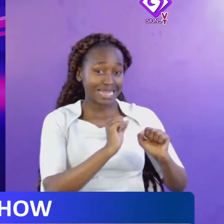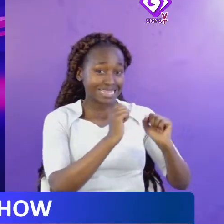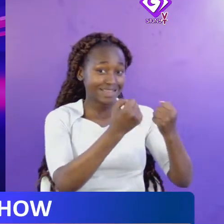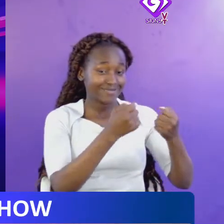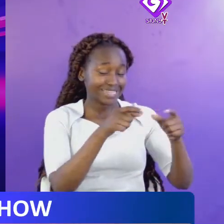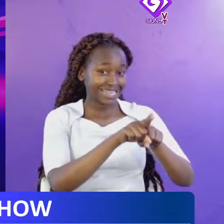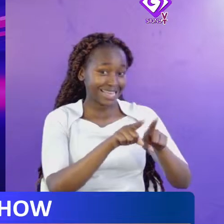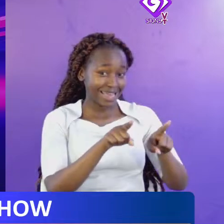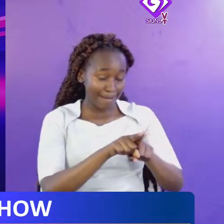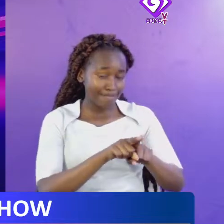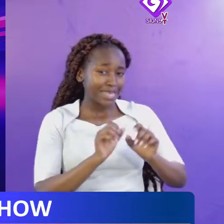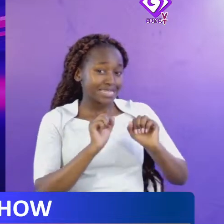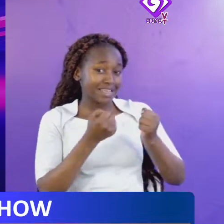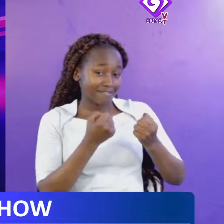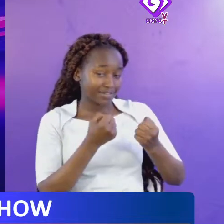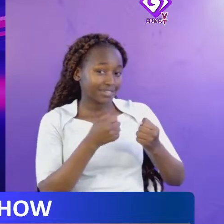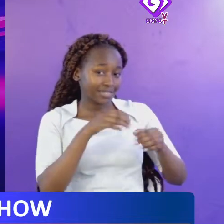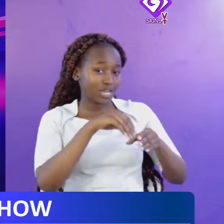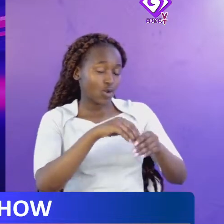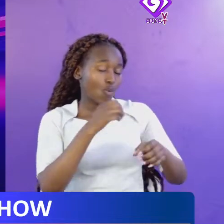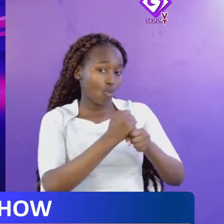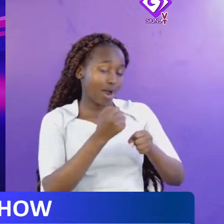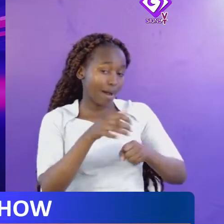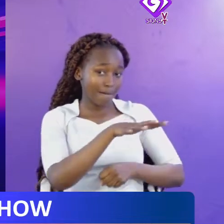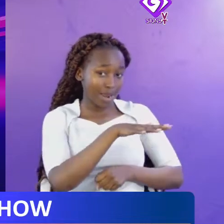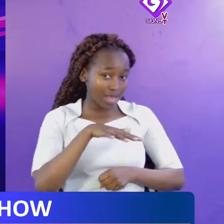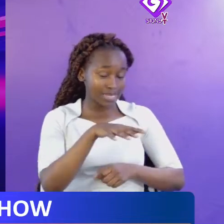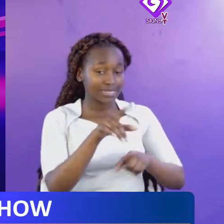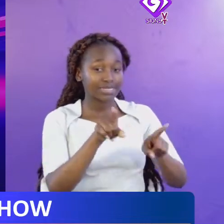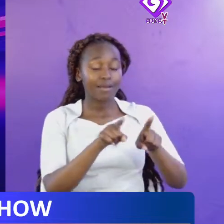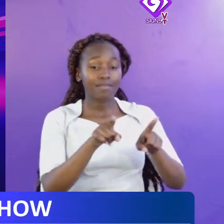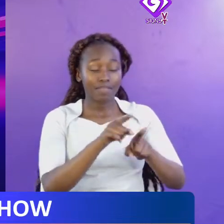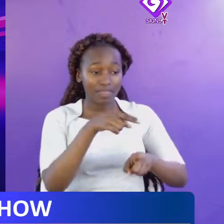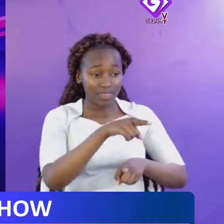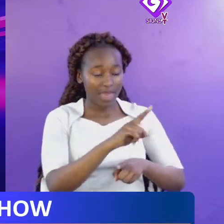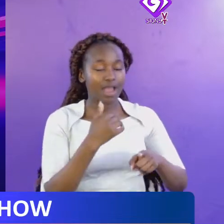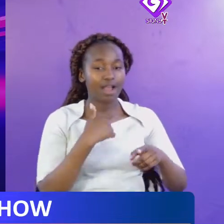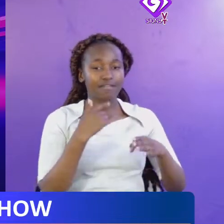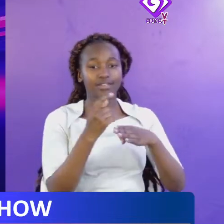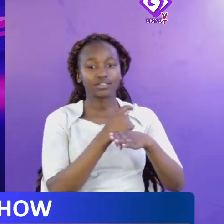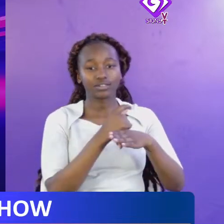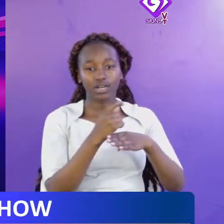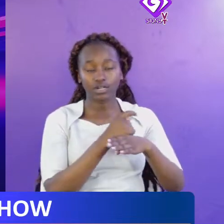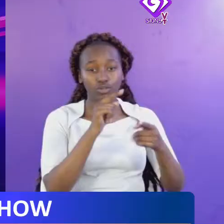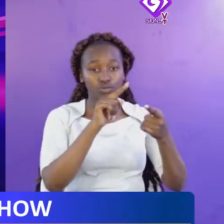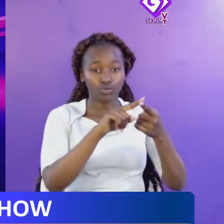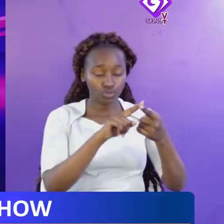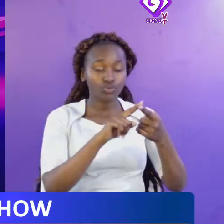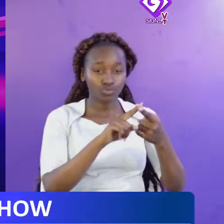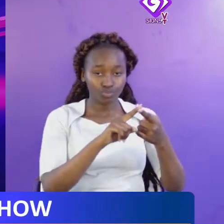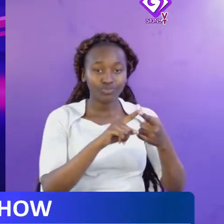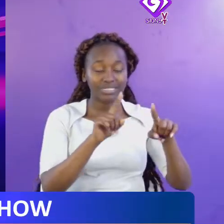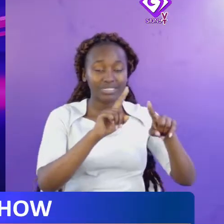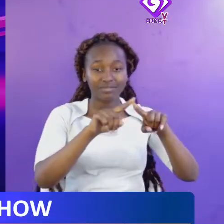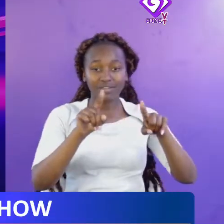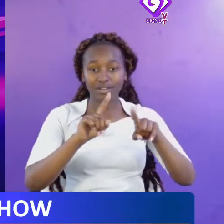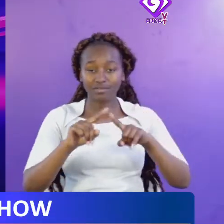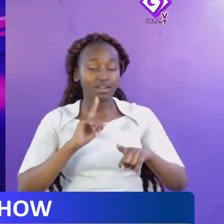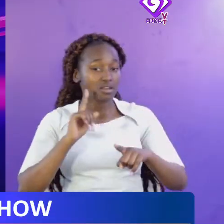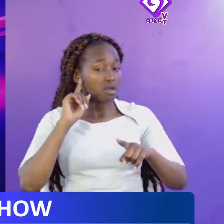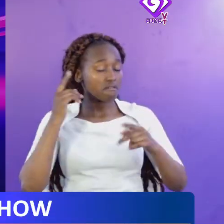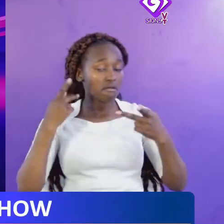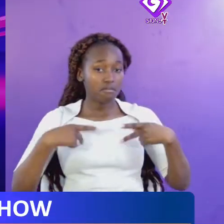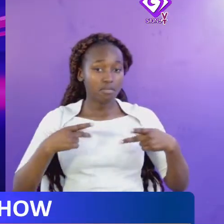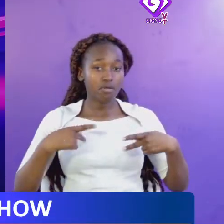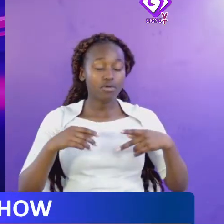work and the type of trainings that they are giving and offering to persons who are deaf across the country. If you have